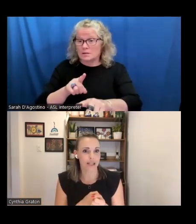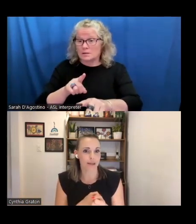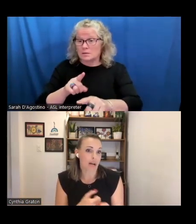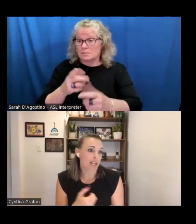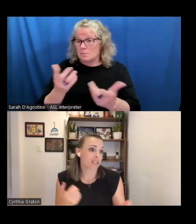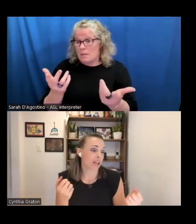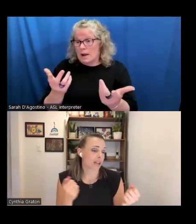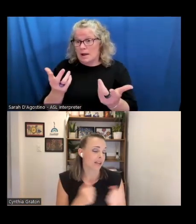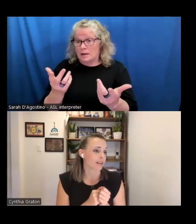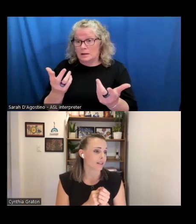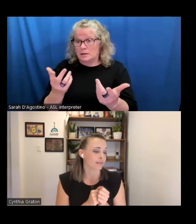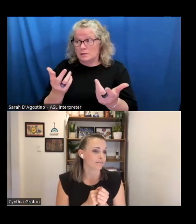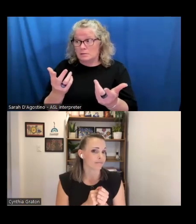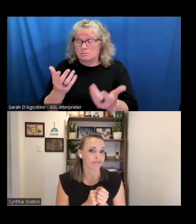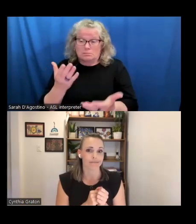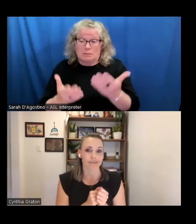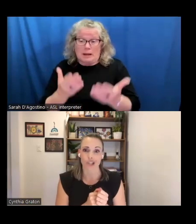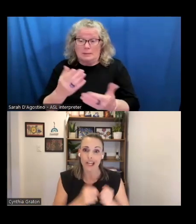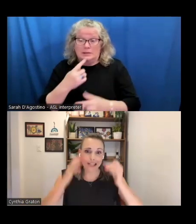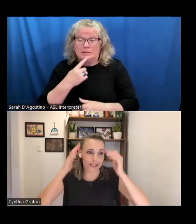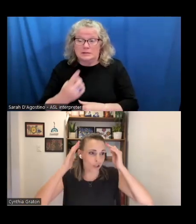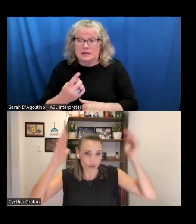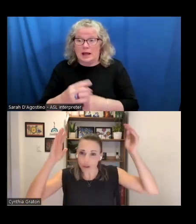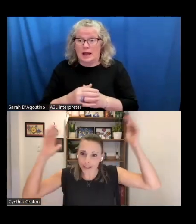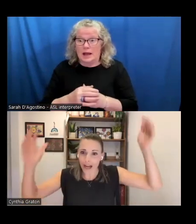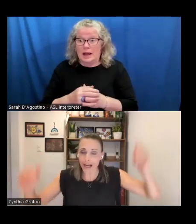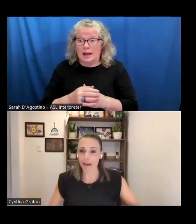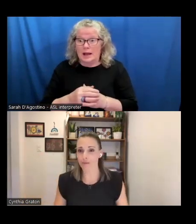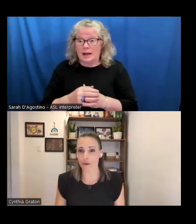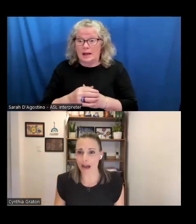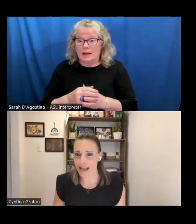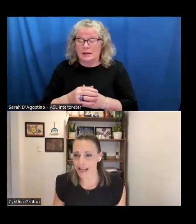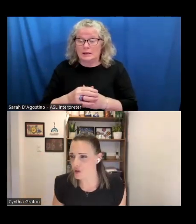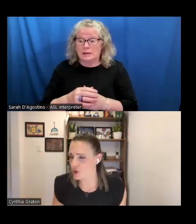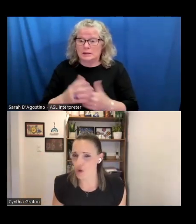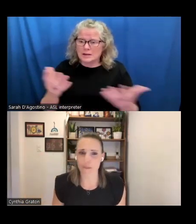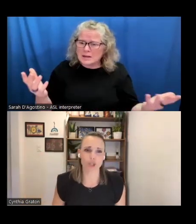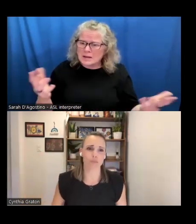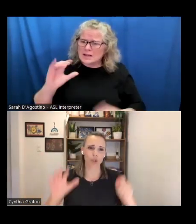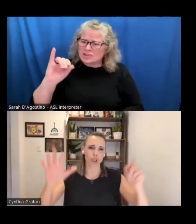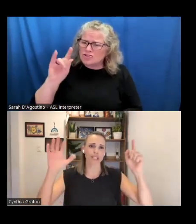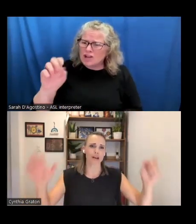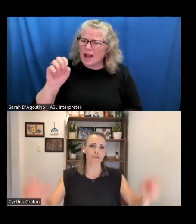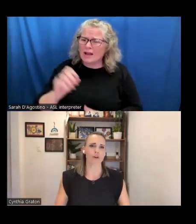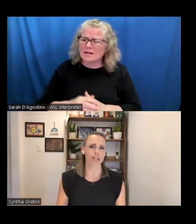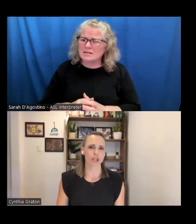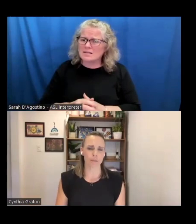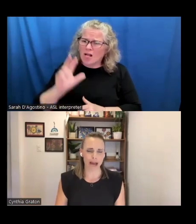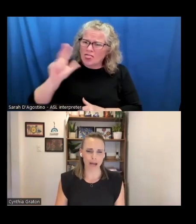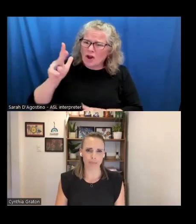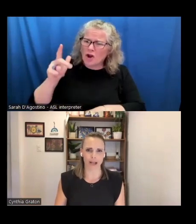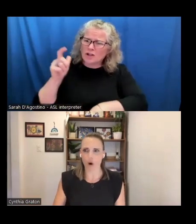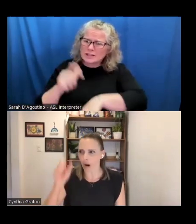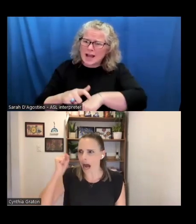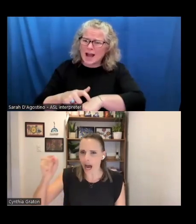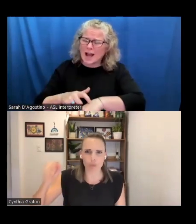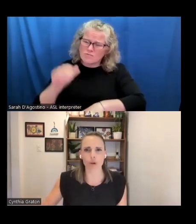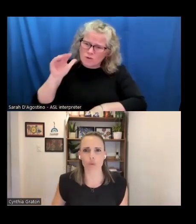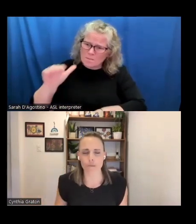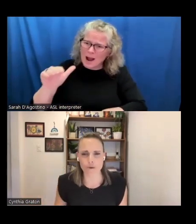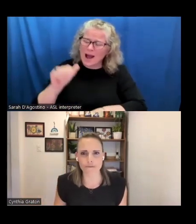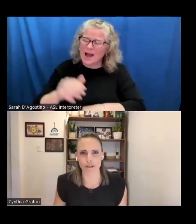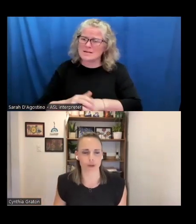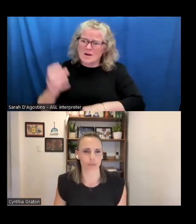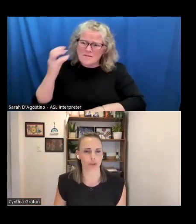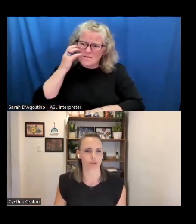instance, they might say, Jake, is the 3rd time I'm reminding you, you must put your cell phone in your backpack or I